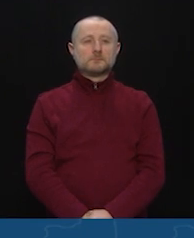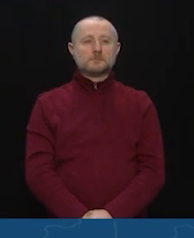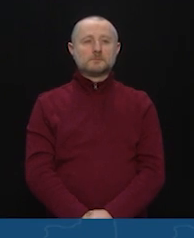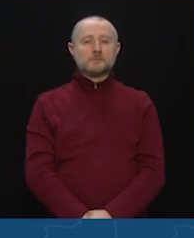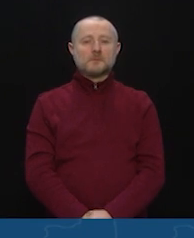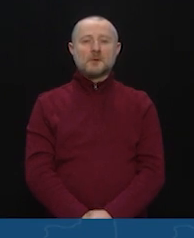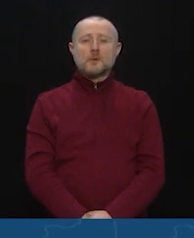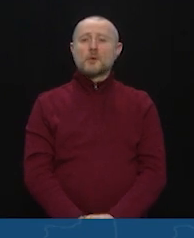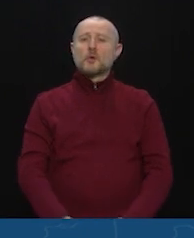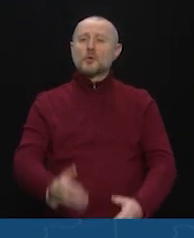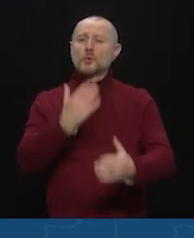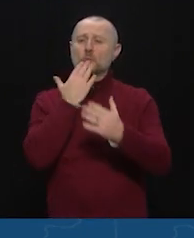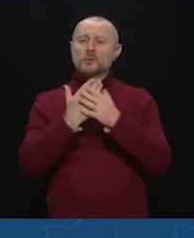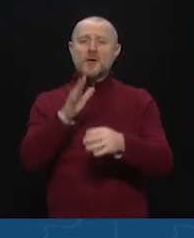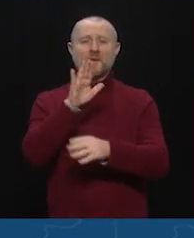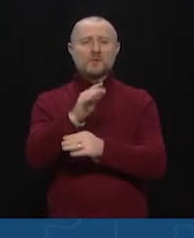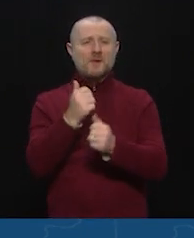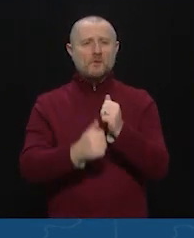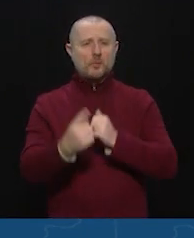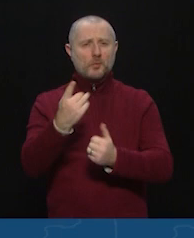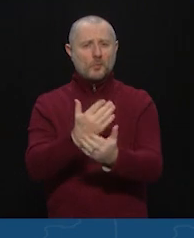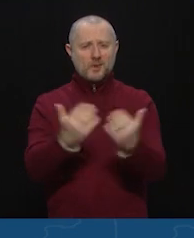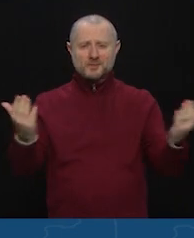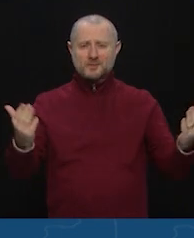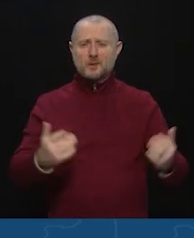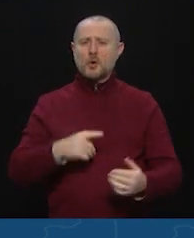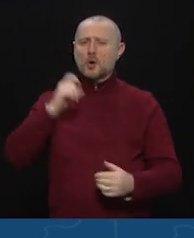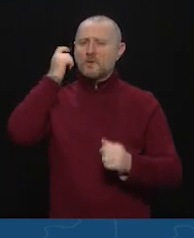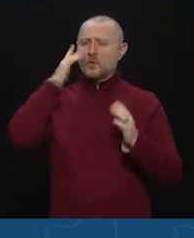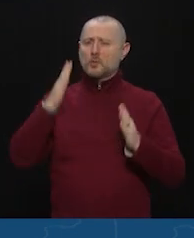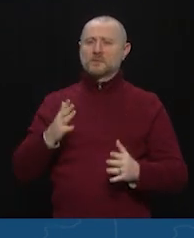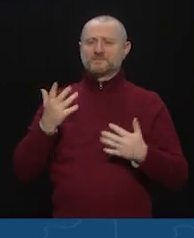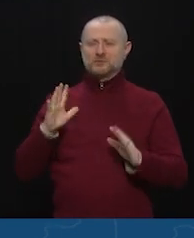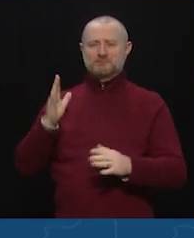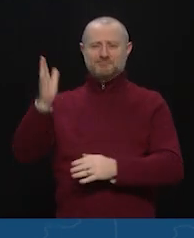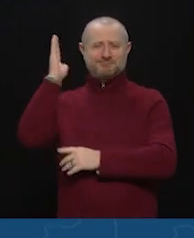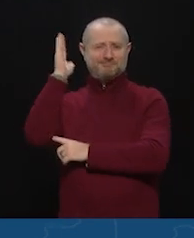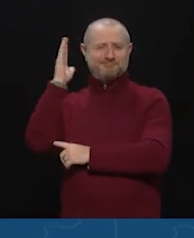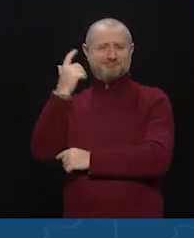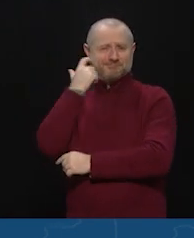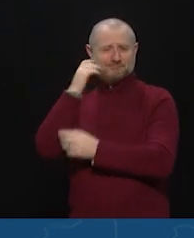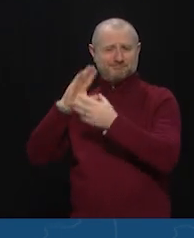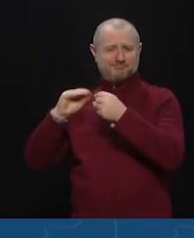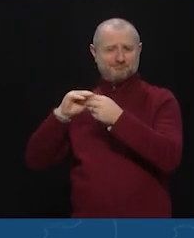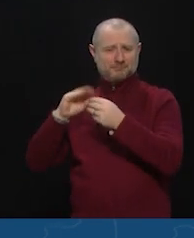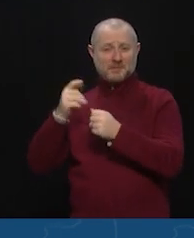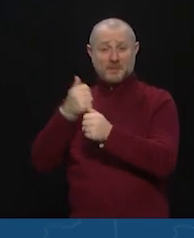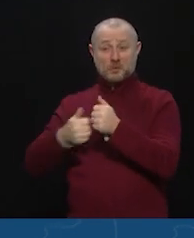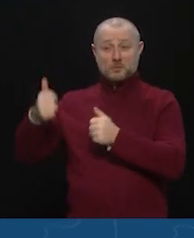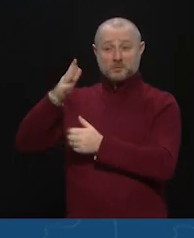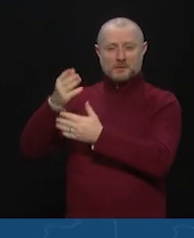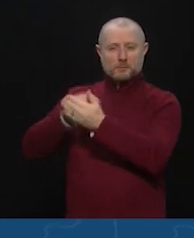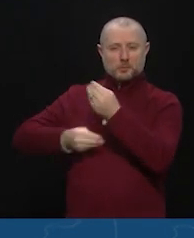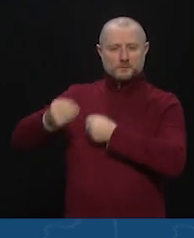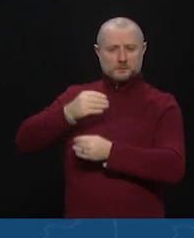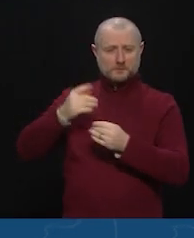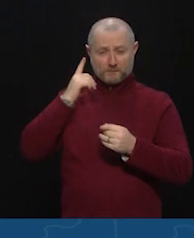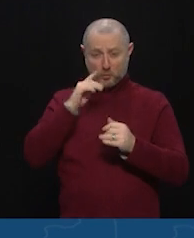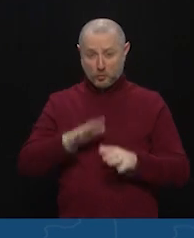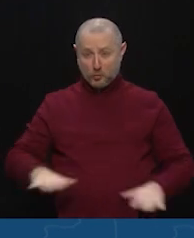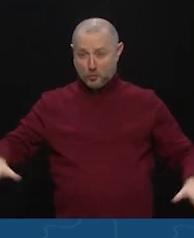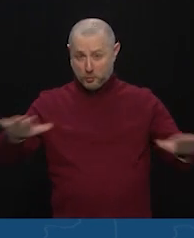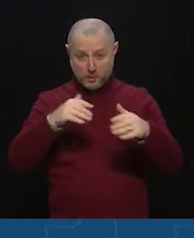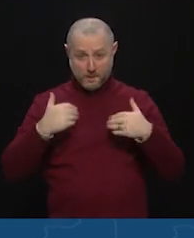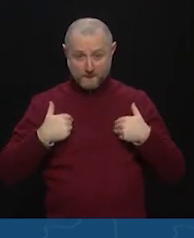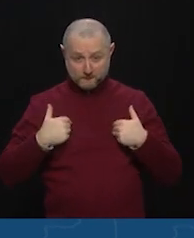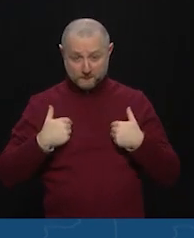Good afternoon, everyone. The governor just presented the executive budget. I think everyone should have it, and it's posted on the